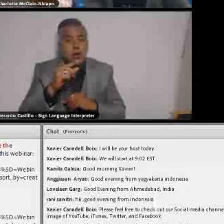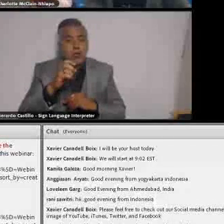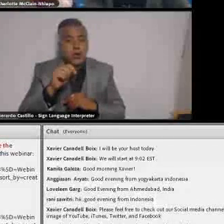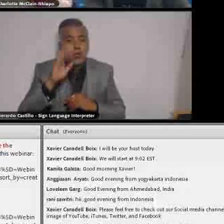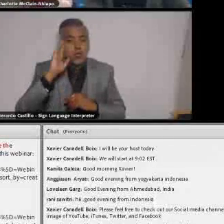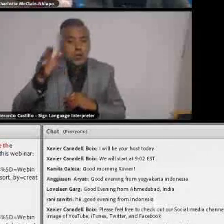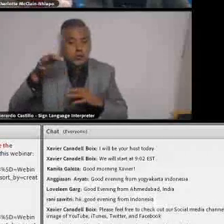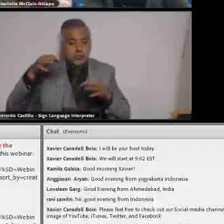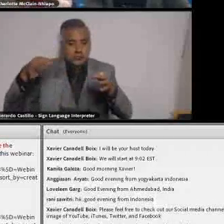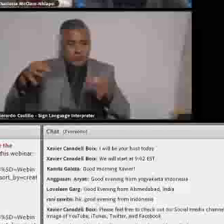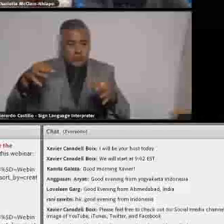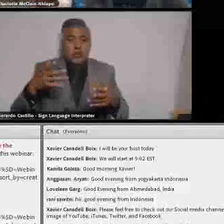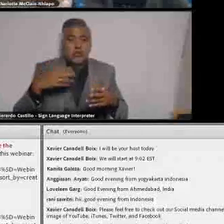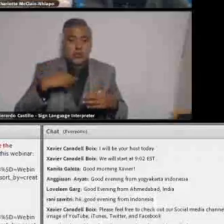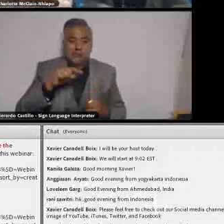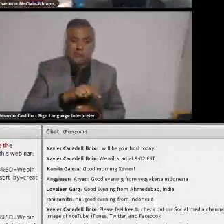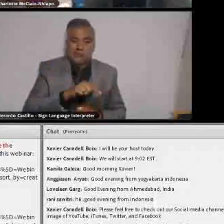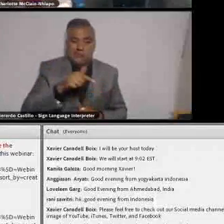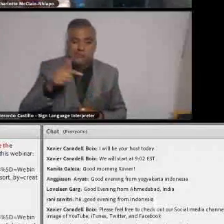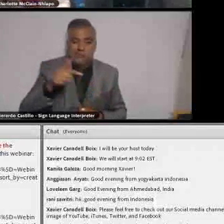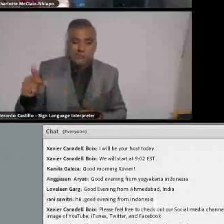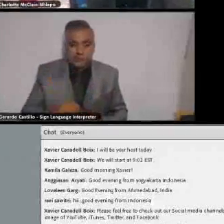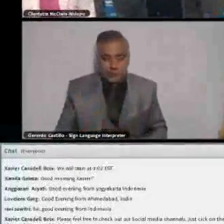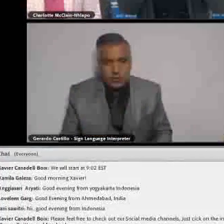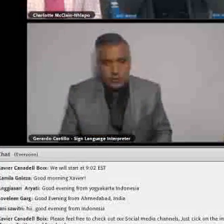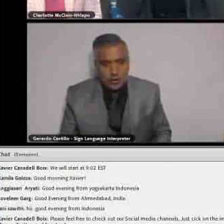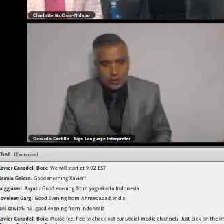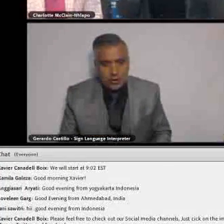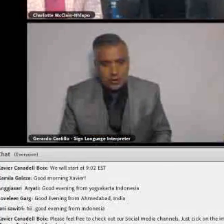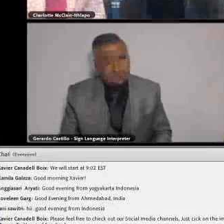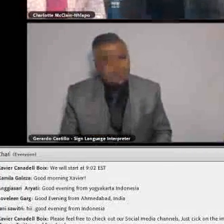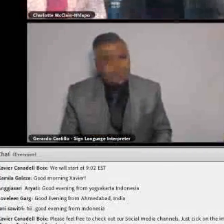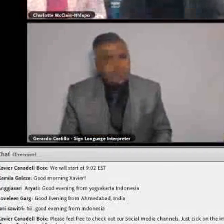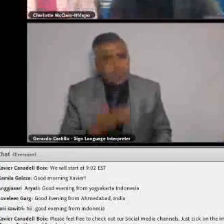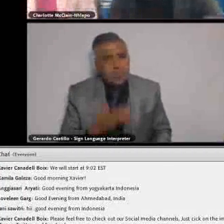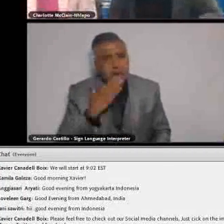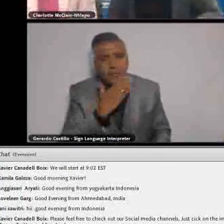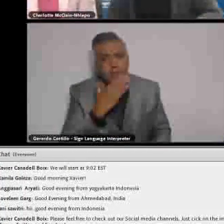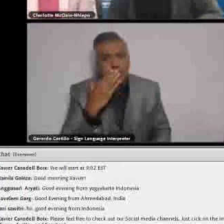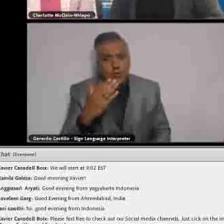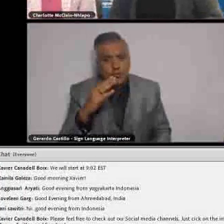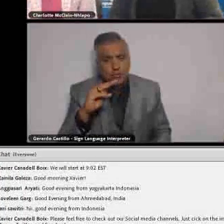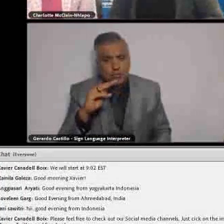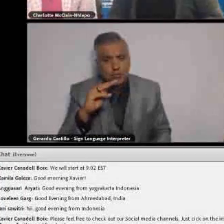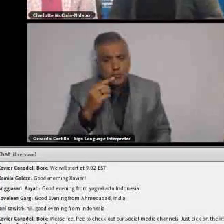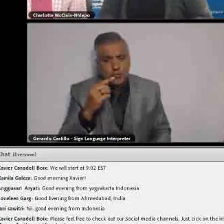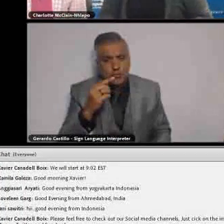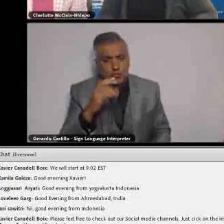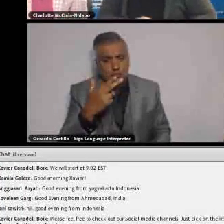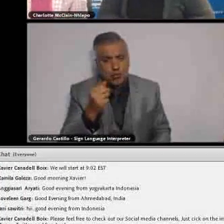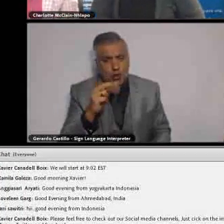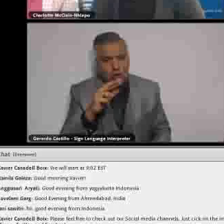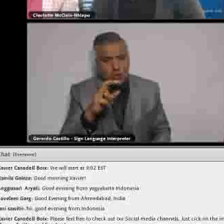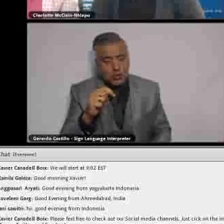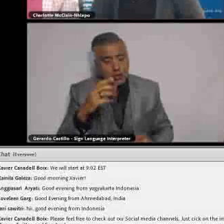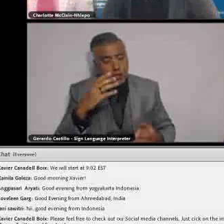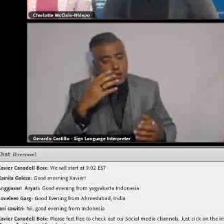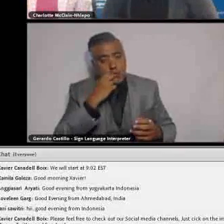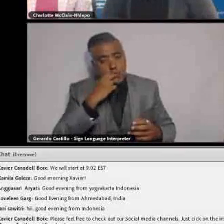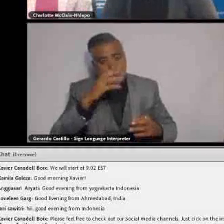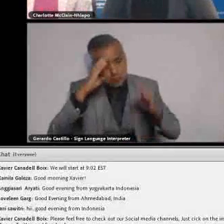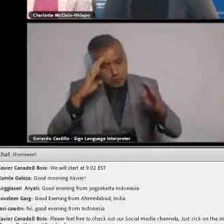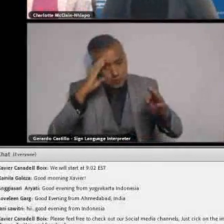said from me, and I will hand over to Margaret. Over to you, Margaret. Thank you, Charlotte. Well, a very warm greetings to